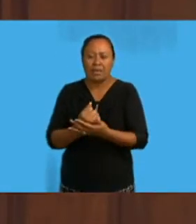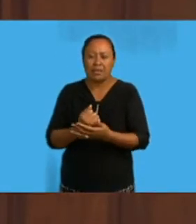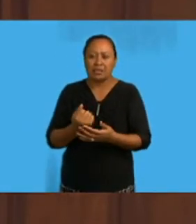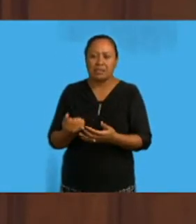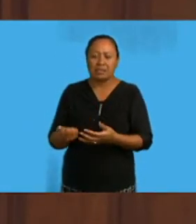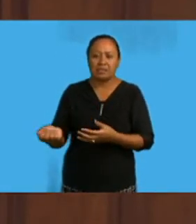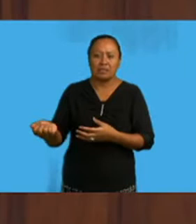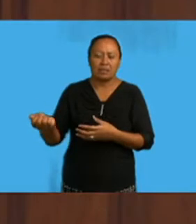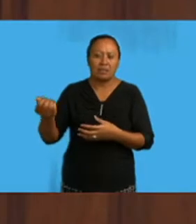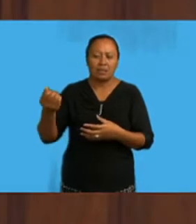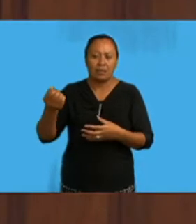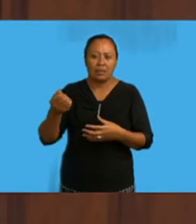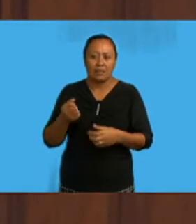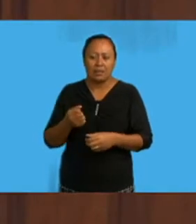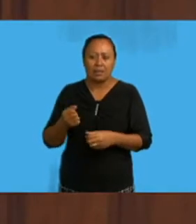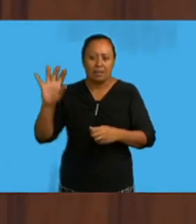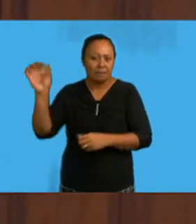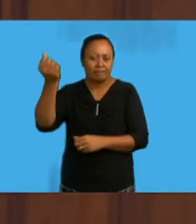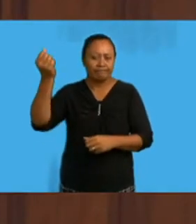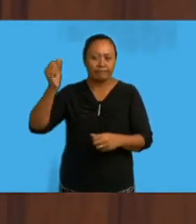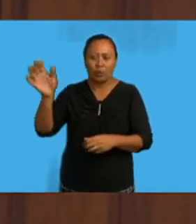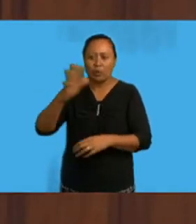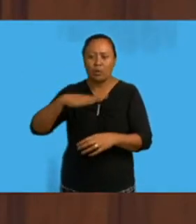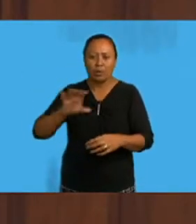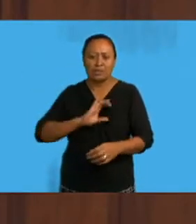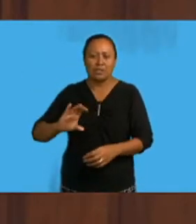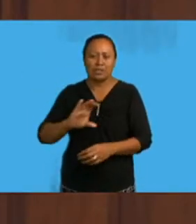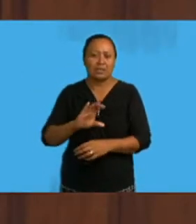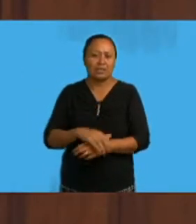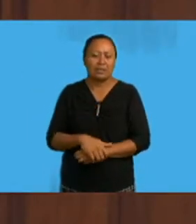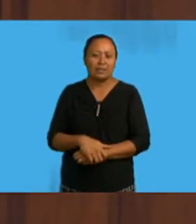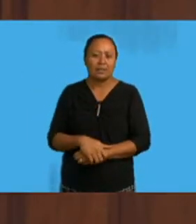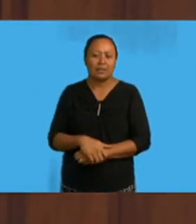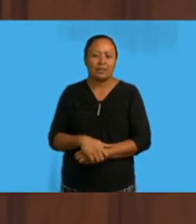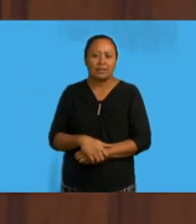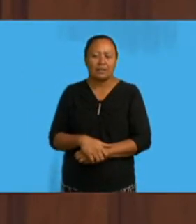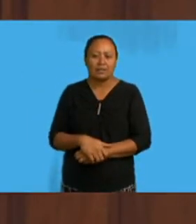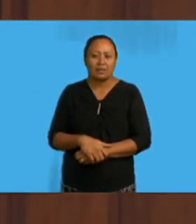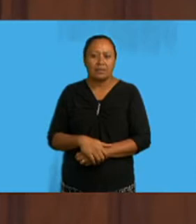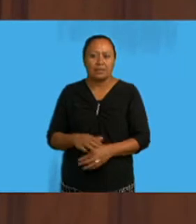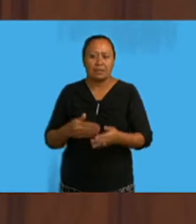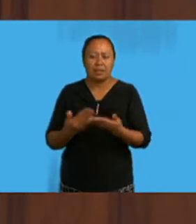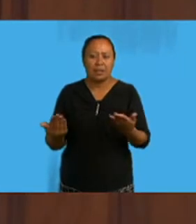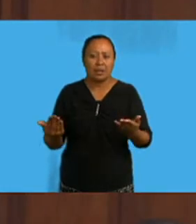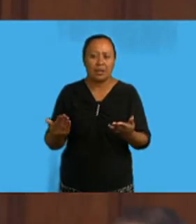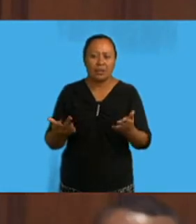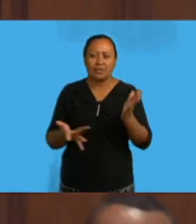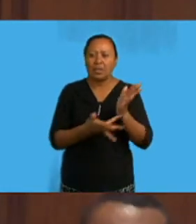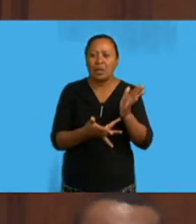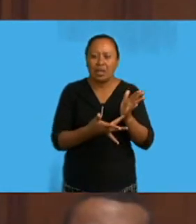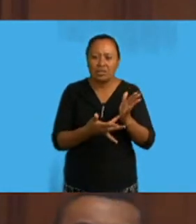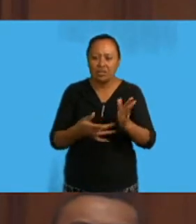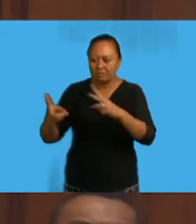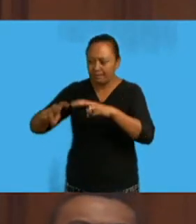all Fijians. This budget, Madam Speaker, lays out the trajectory to bolstering scientific, technological,